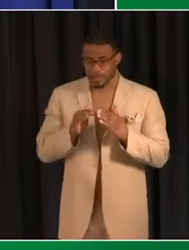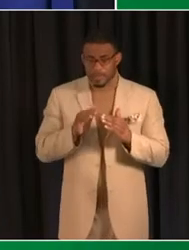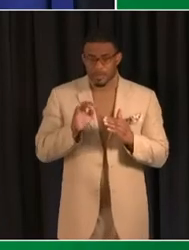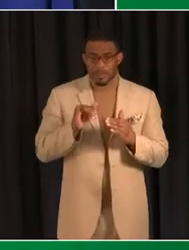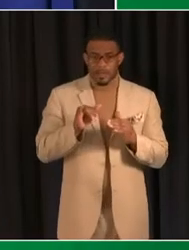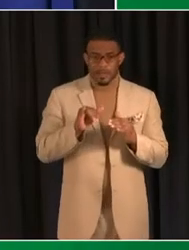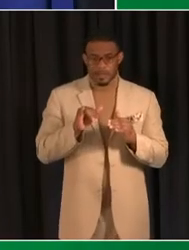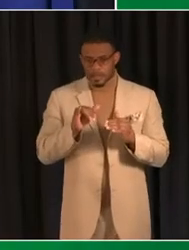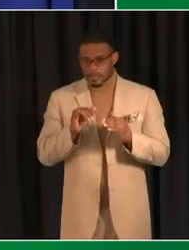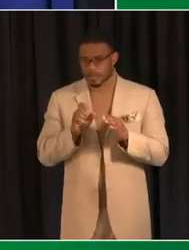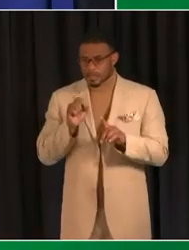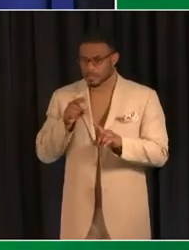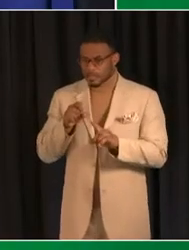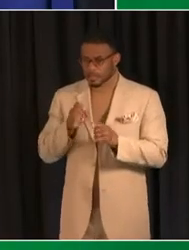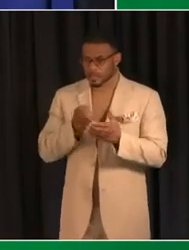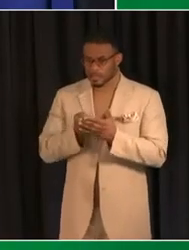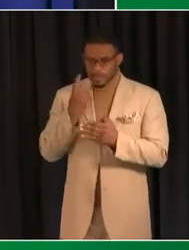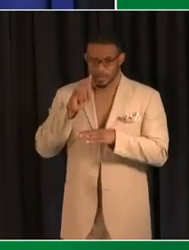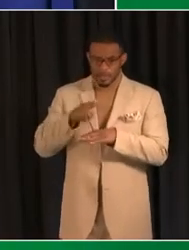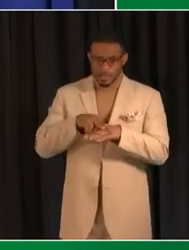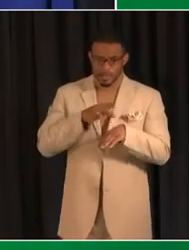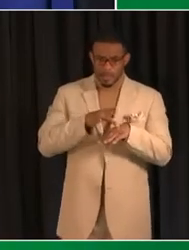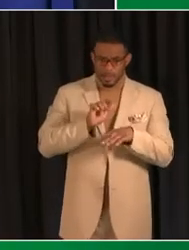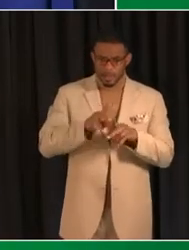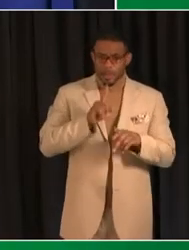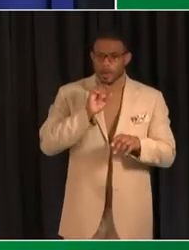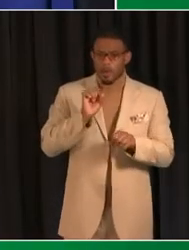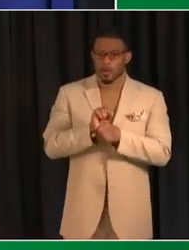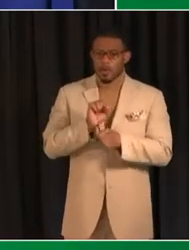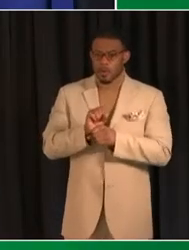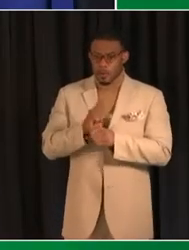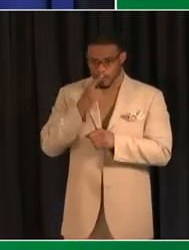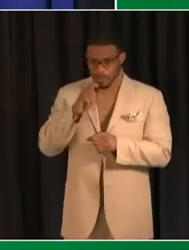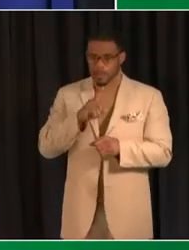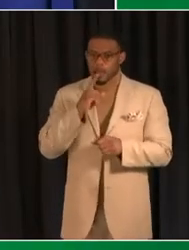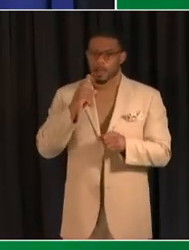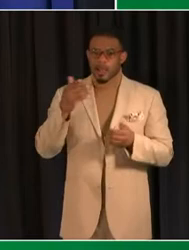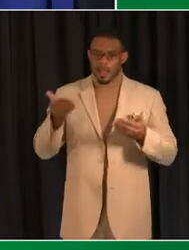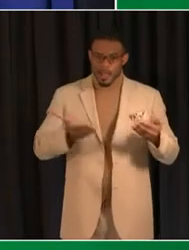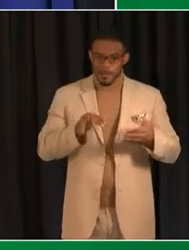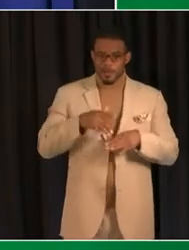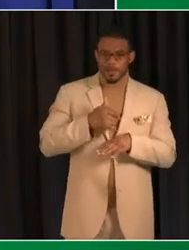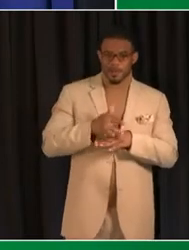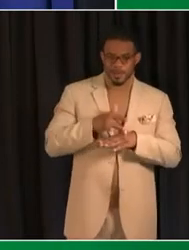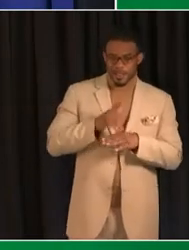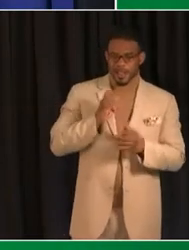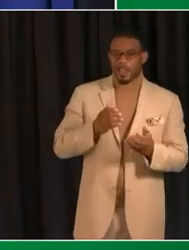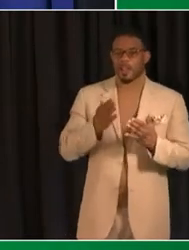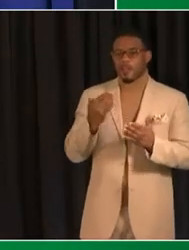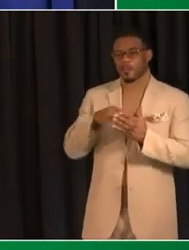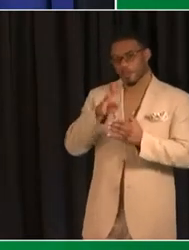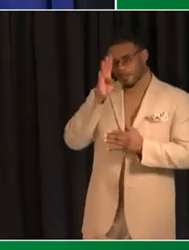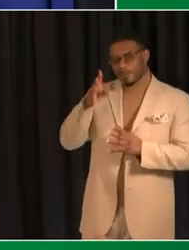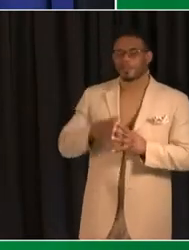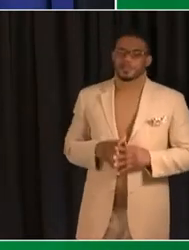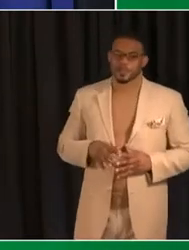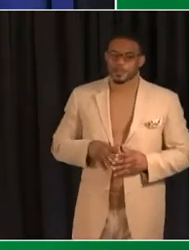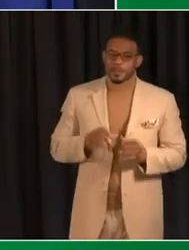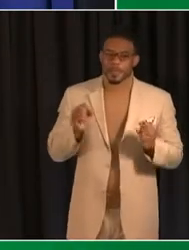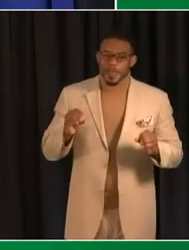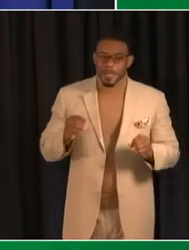that city, by stimulating the economy of the nature of the spaces where people are working, because they are hospitality spaces that offer food and